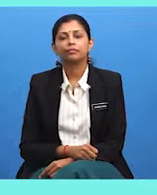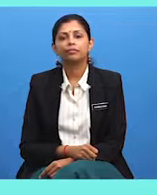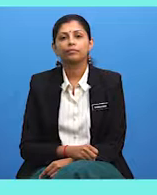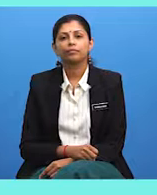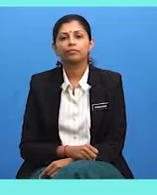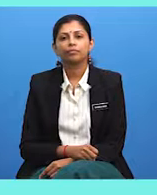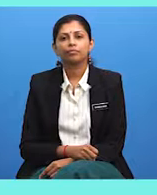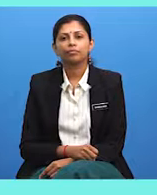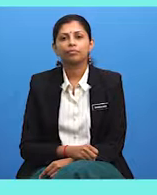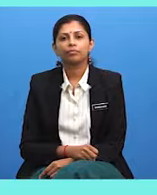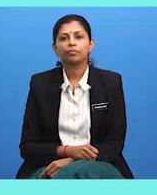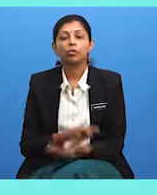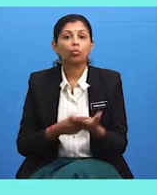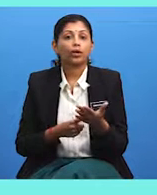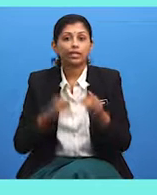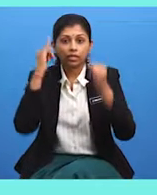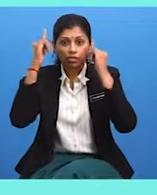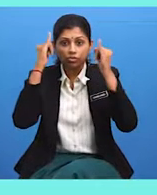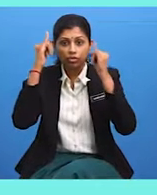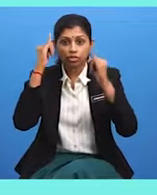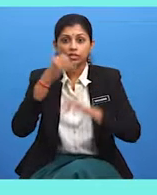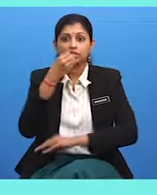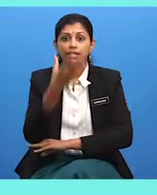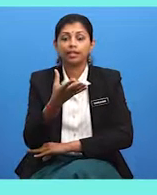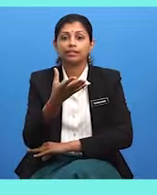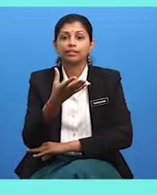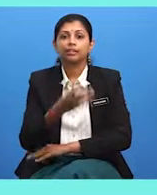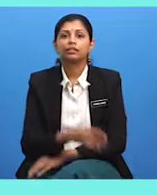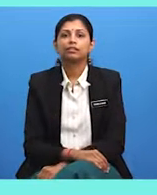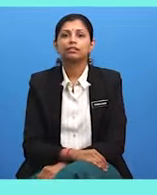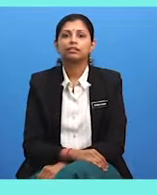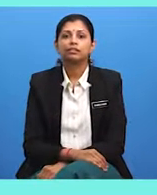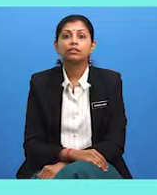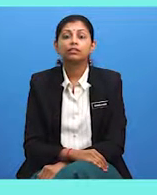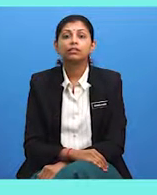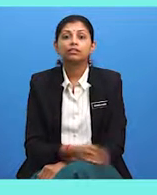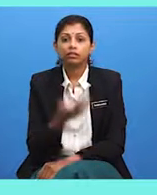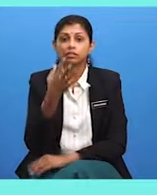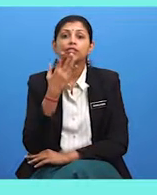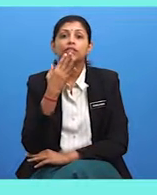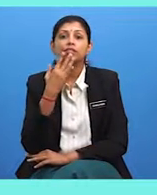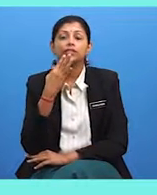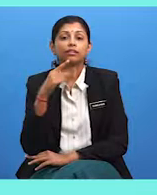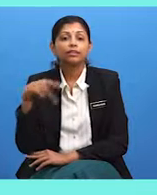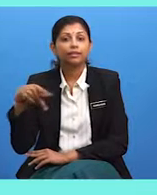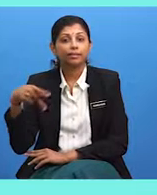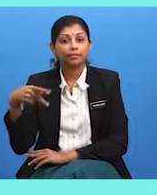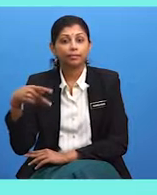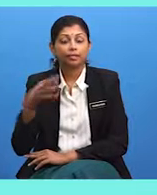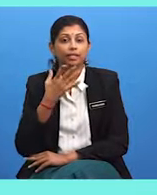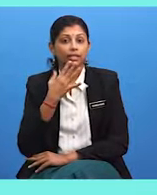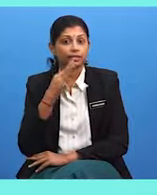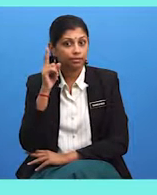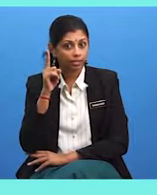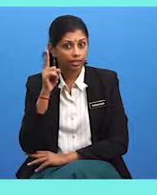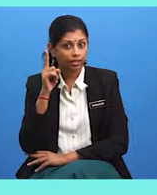What is required in the instructions? The instructions require candidates to write the